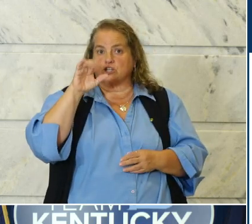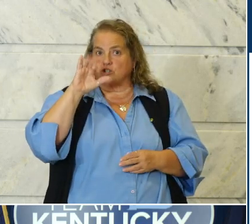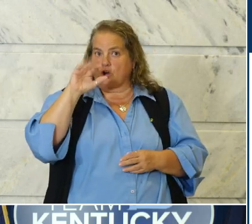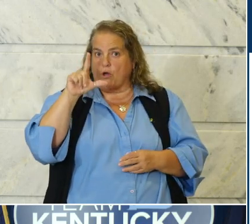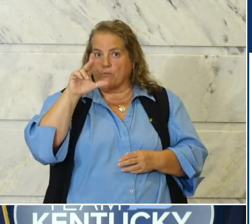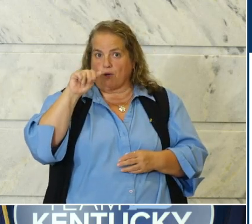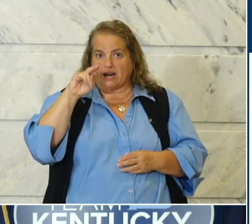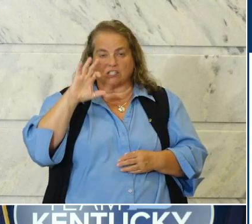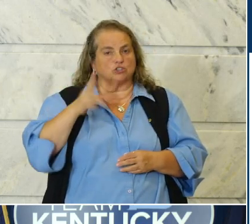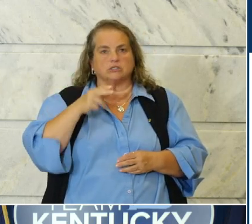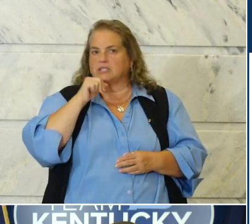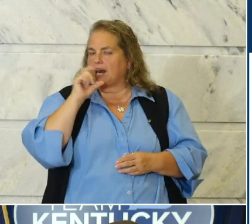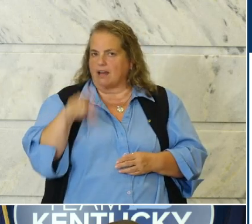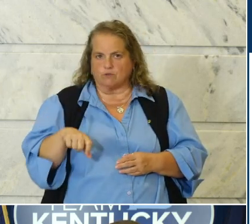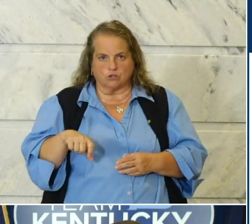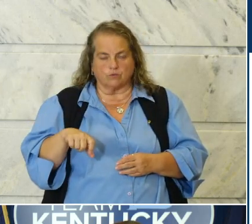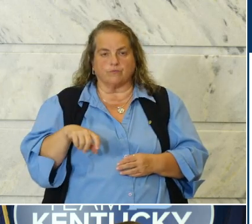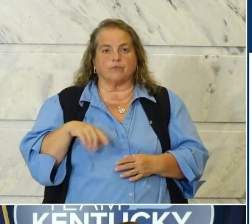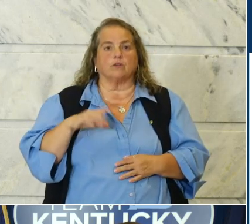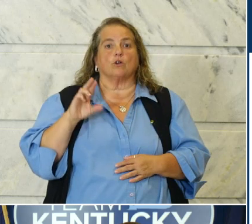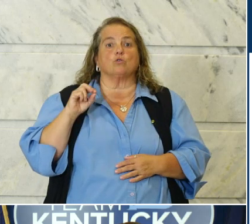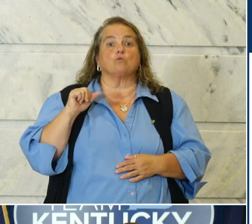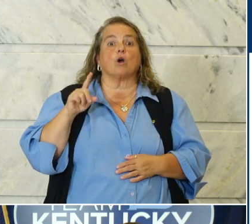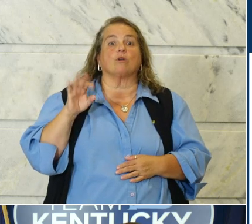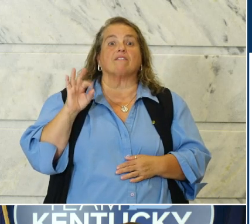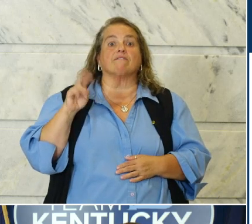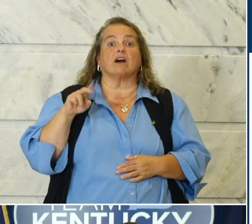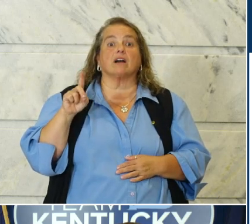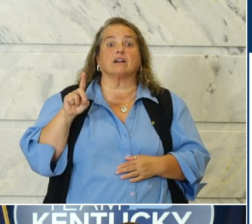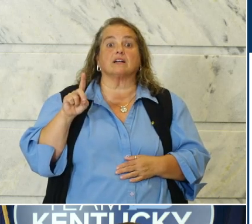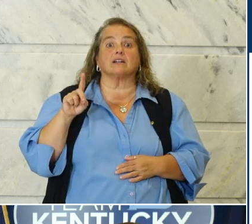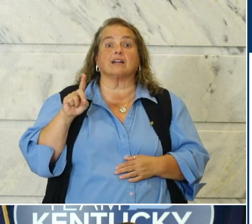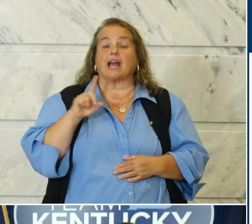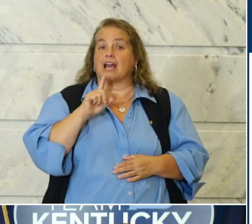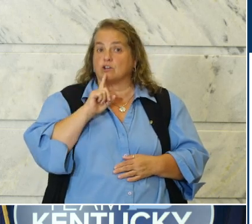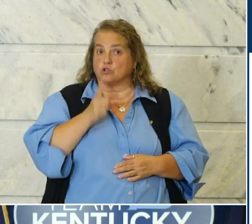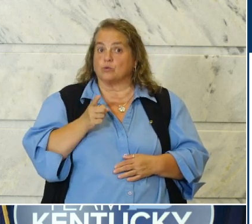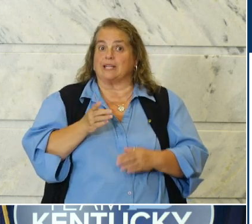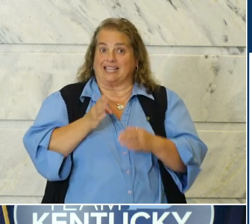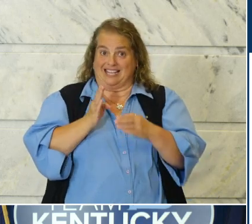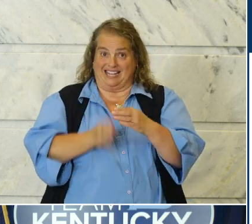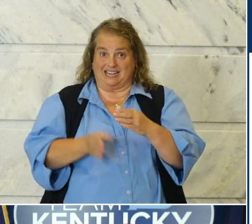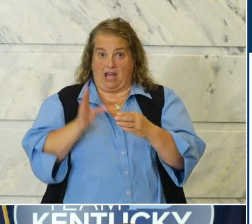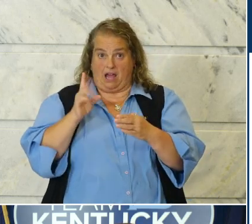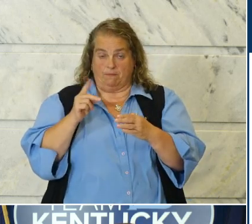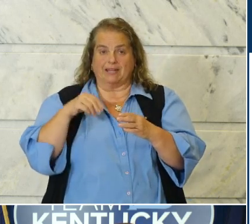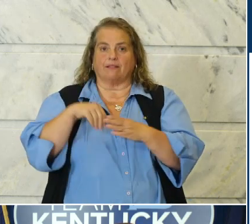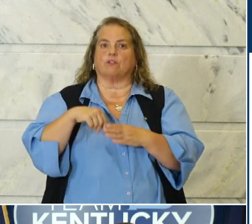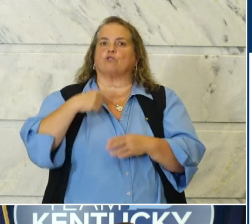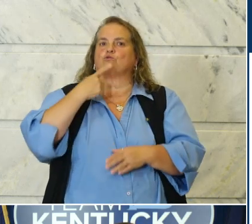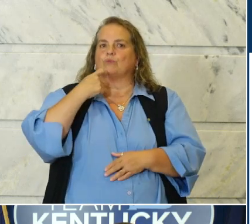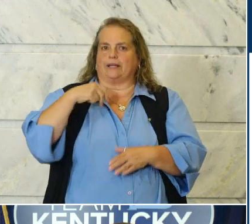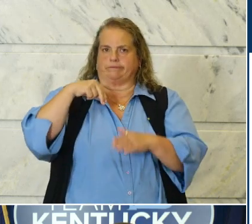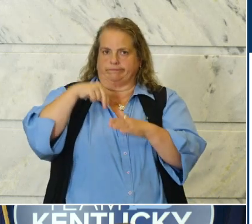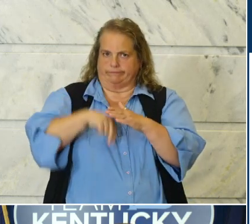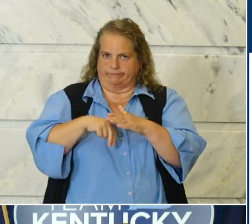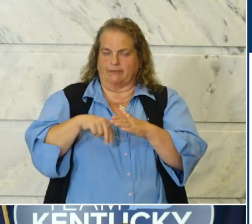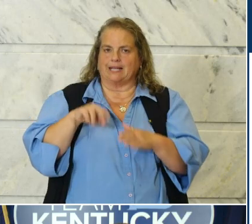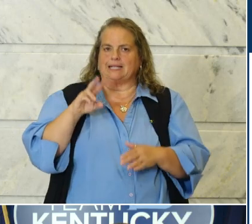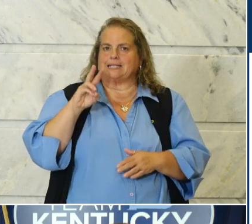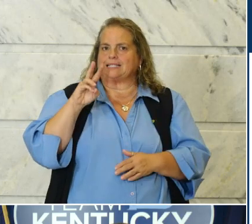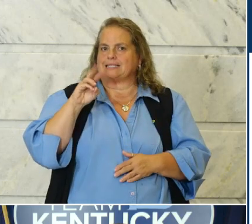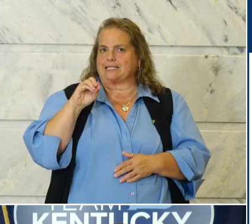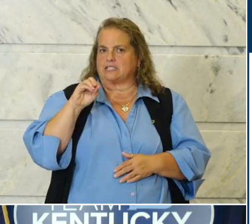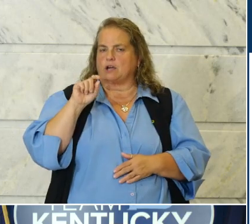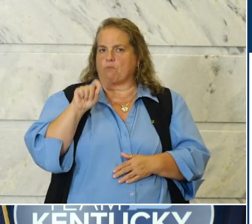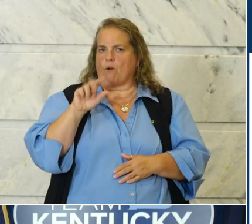all. Road fund. So the road fund actually ended up in the red by $60.3